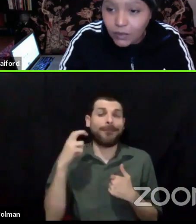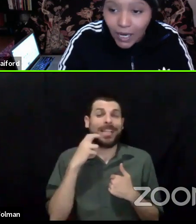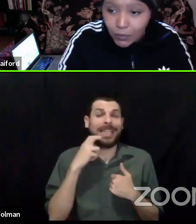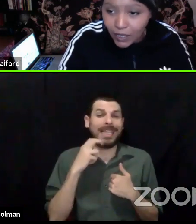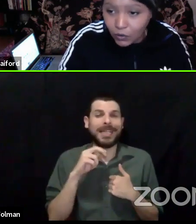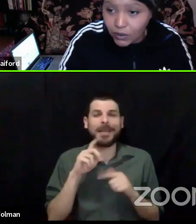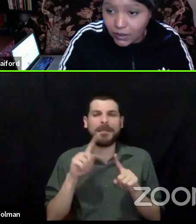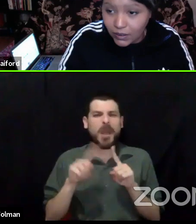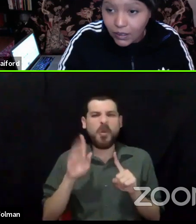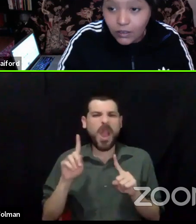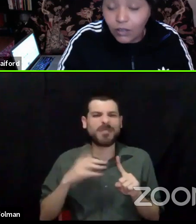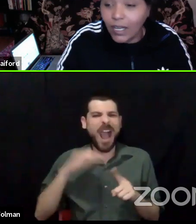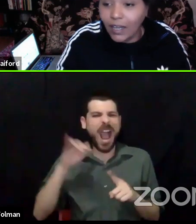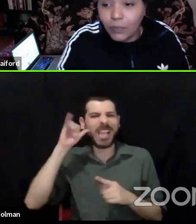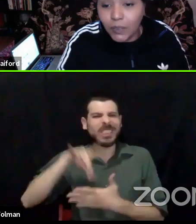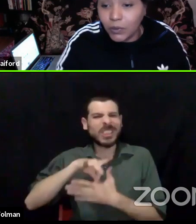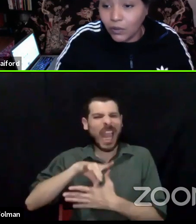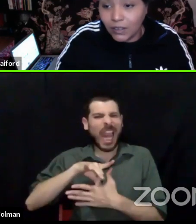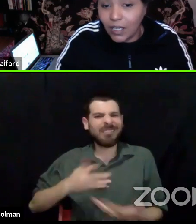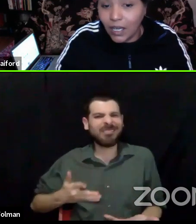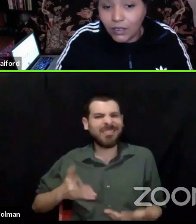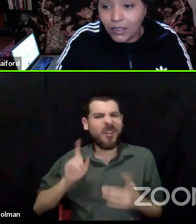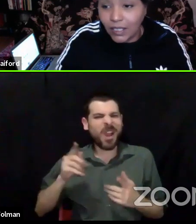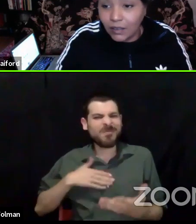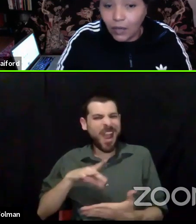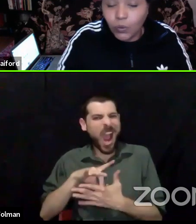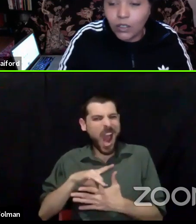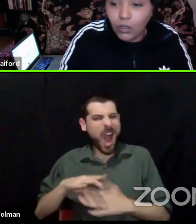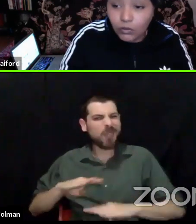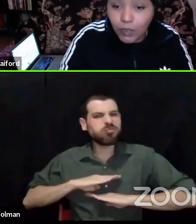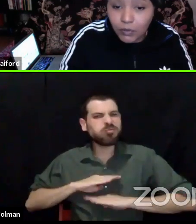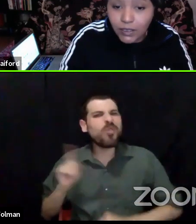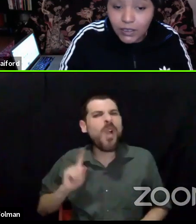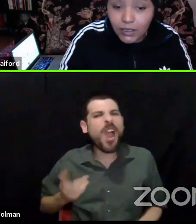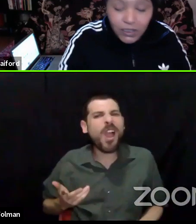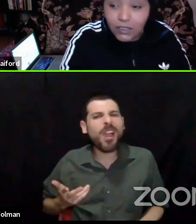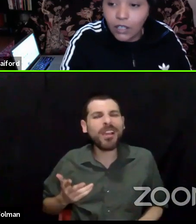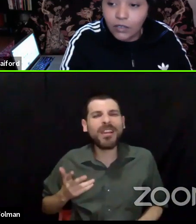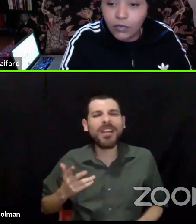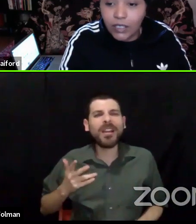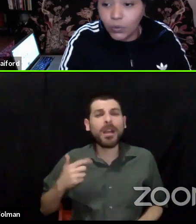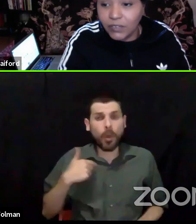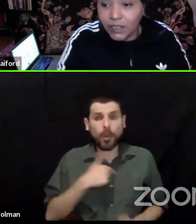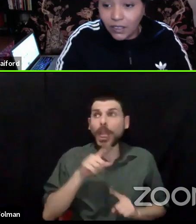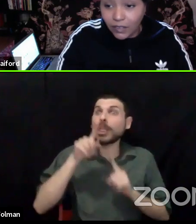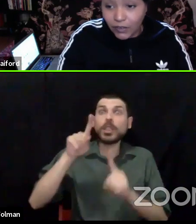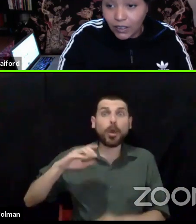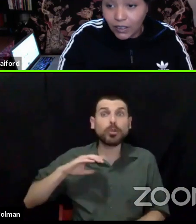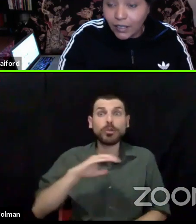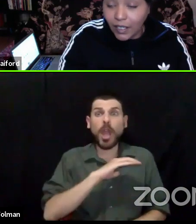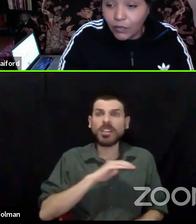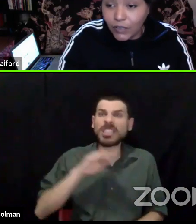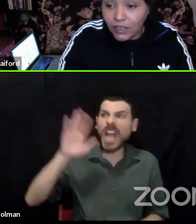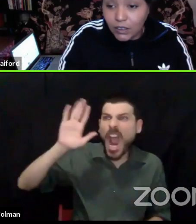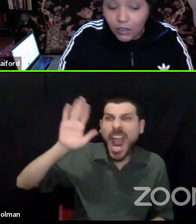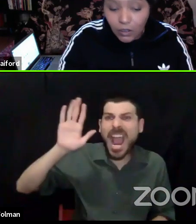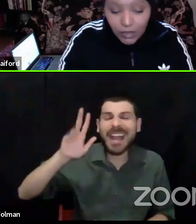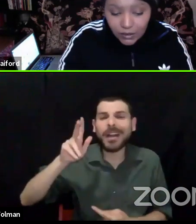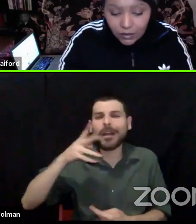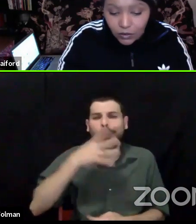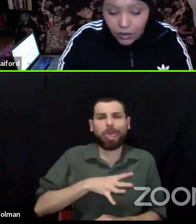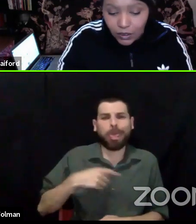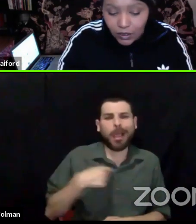Where's my priority? You don't have people going to Congress saying that we're owed reparations because on the record, we've delivered the evidence to